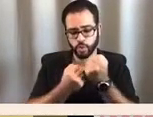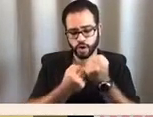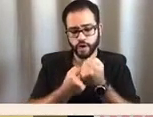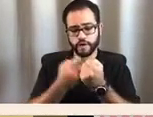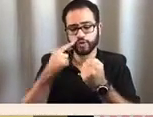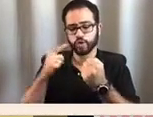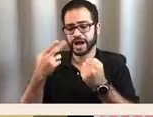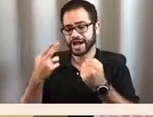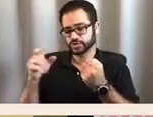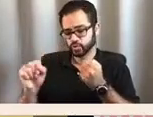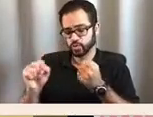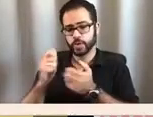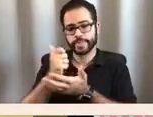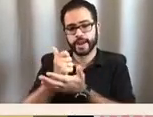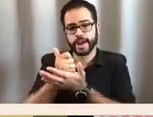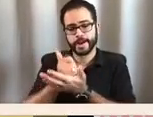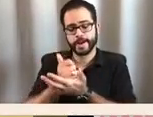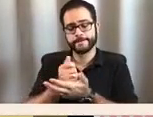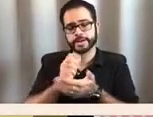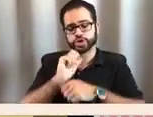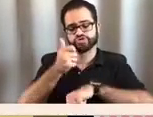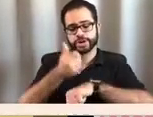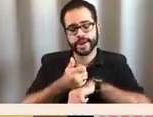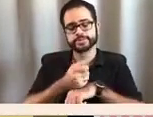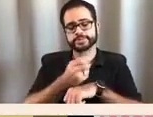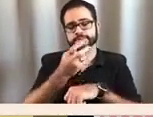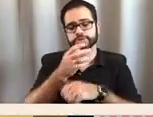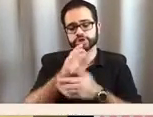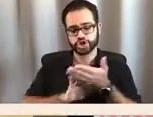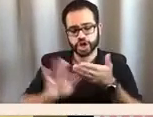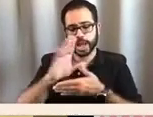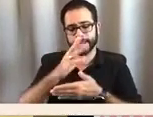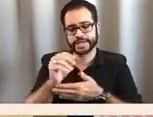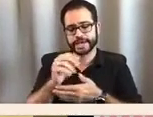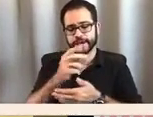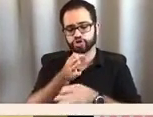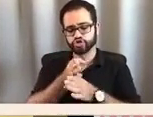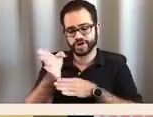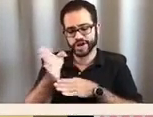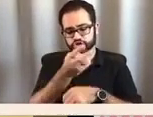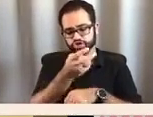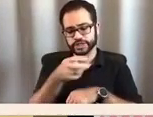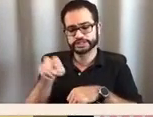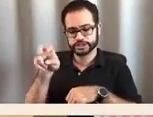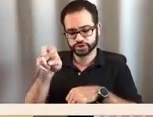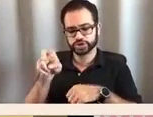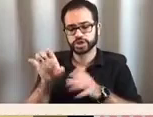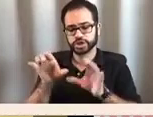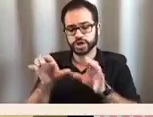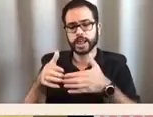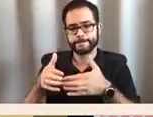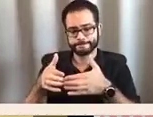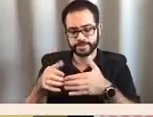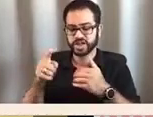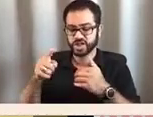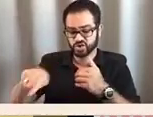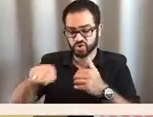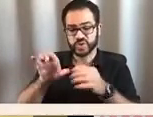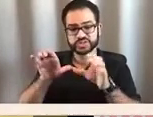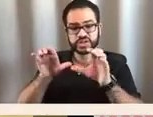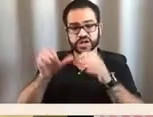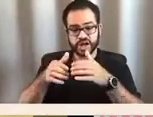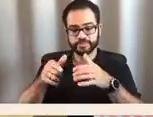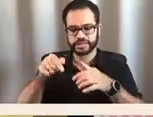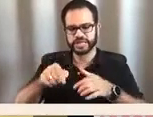help create college and career transition clubs. And those college and career transition clubs focus on